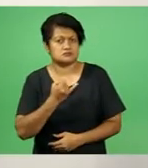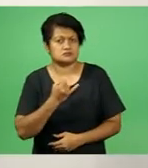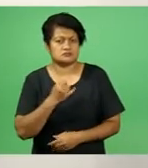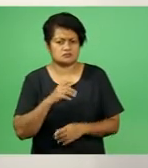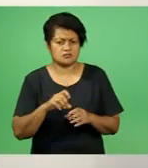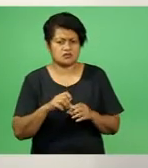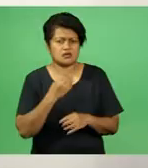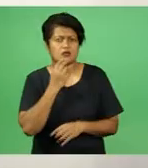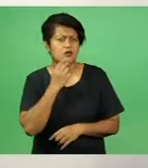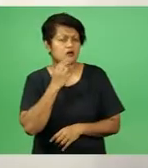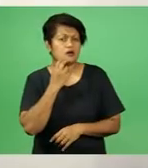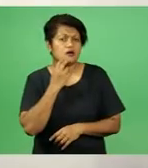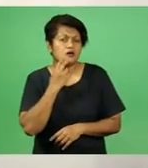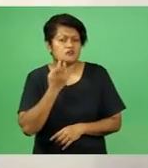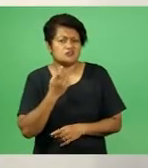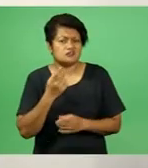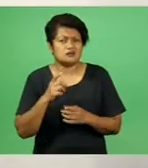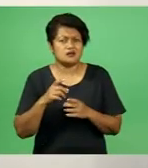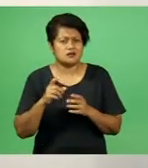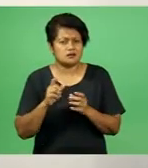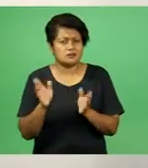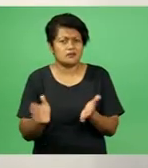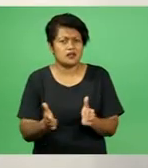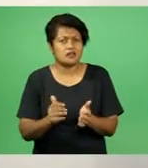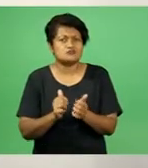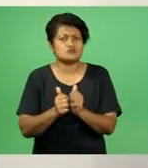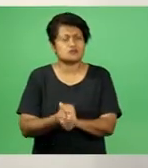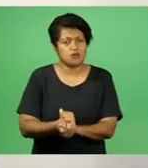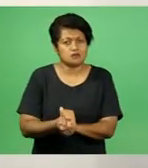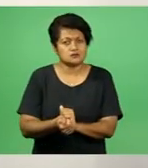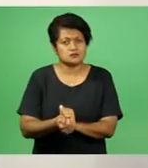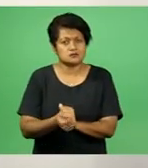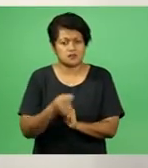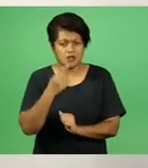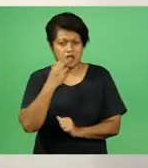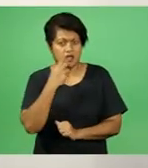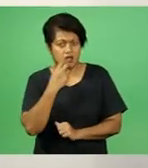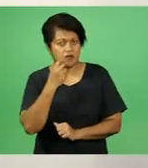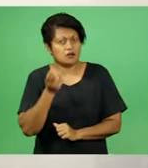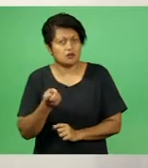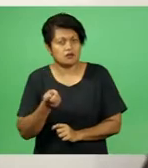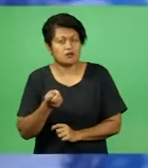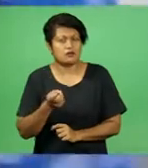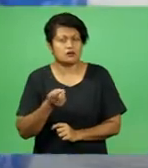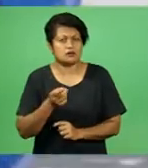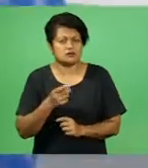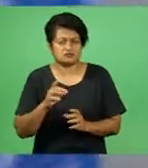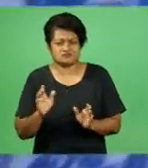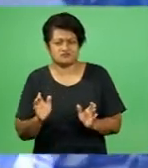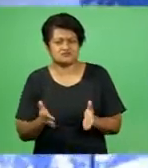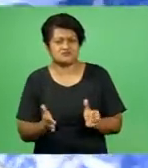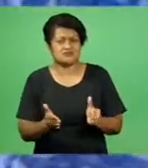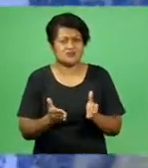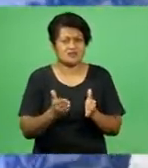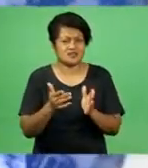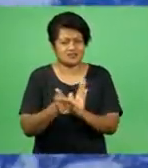example, while playing sports, loss of teeth during scuffles and so on. We do